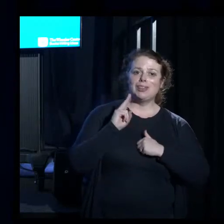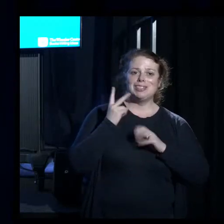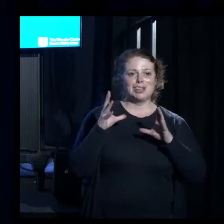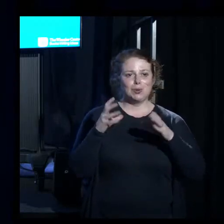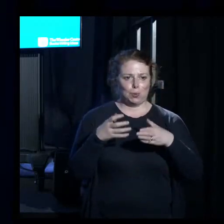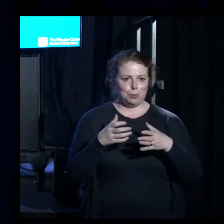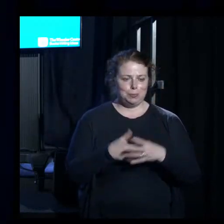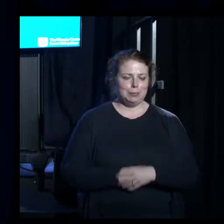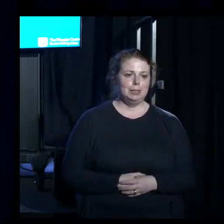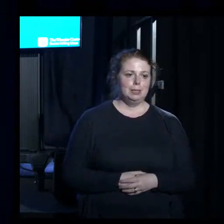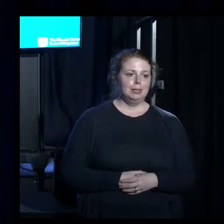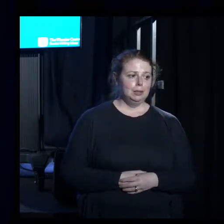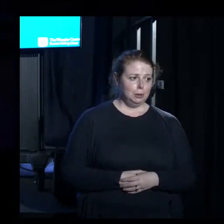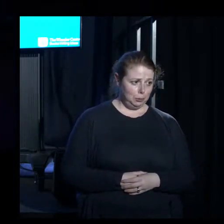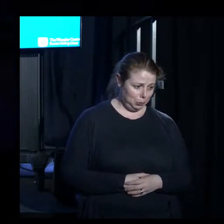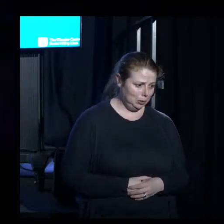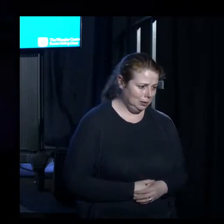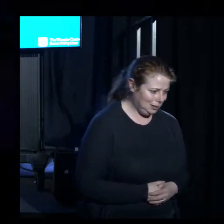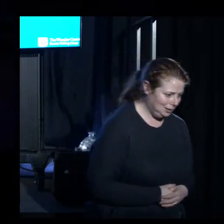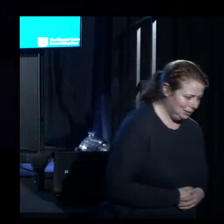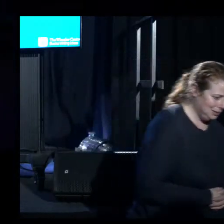set.